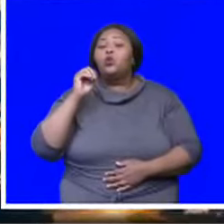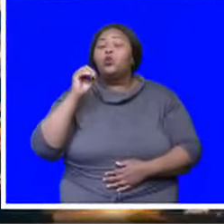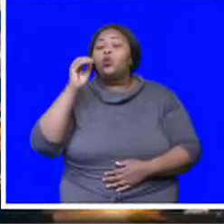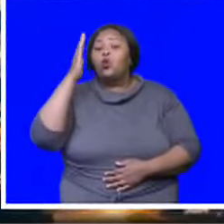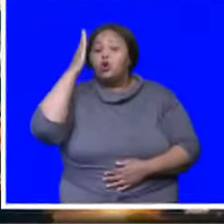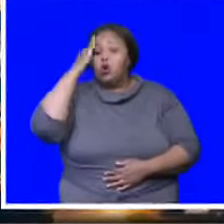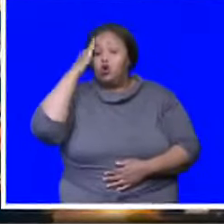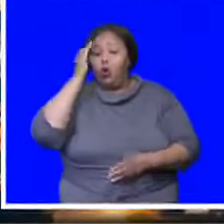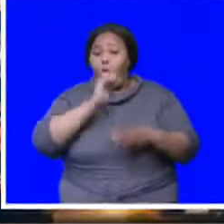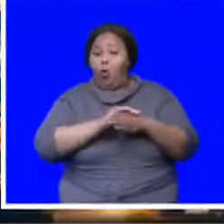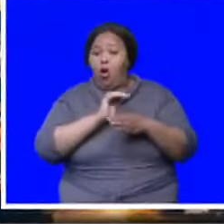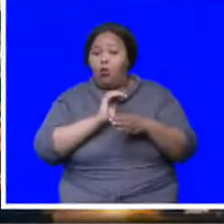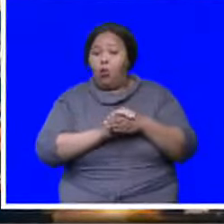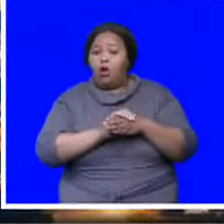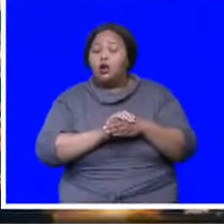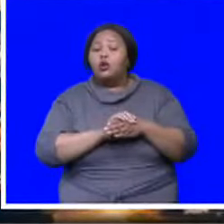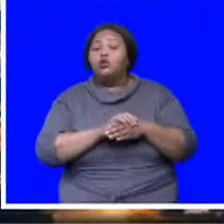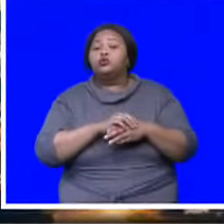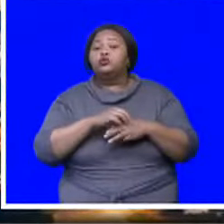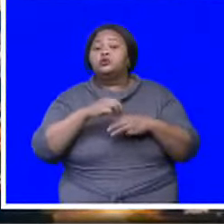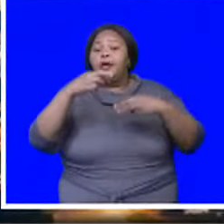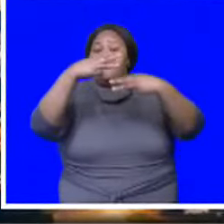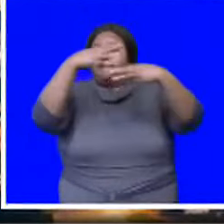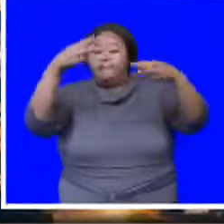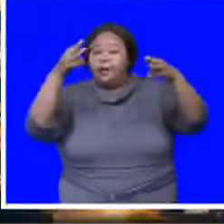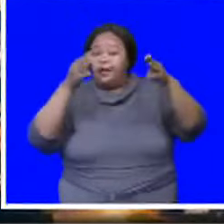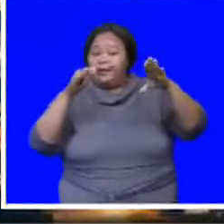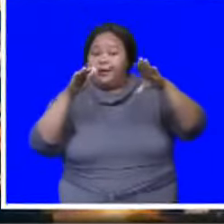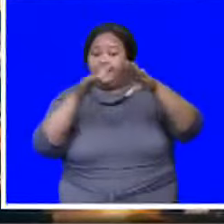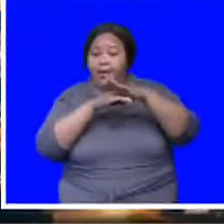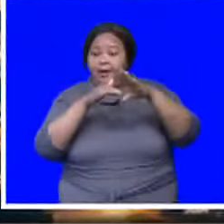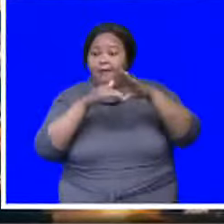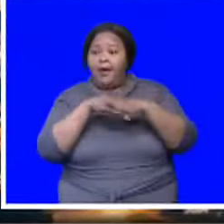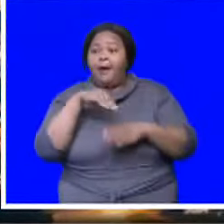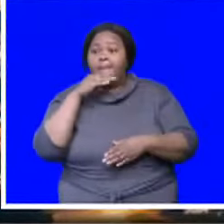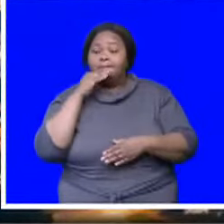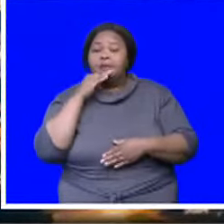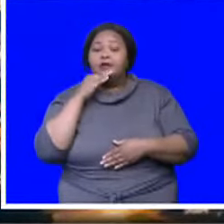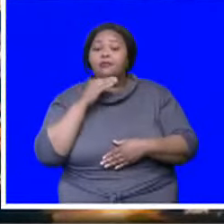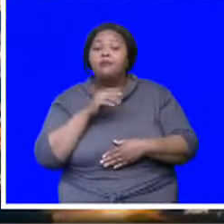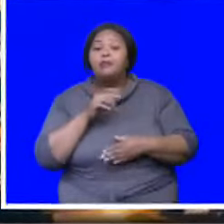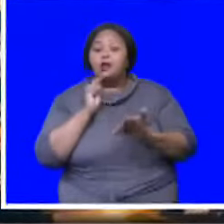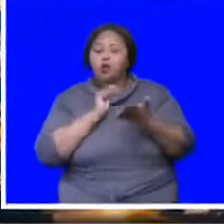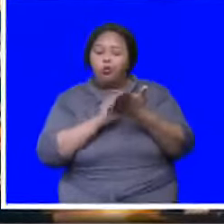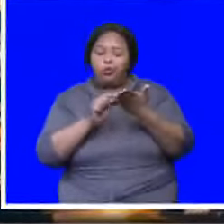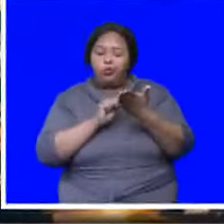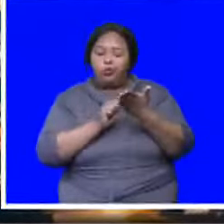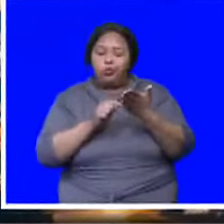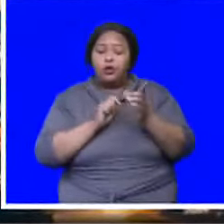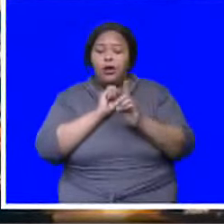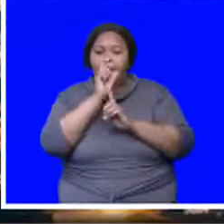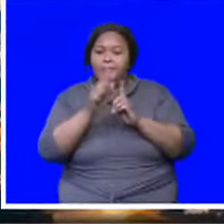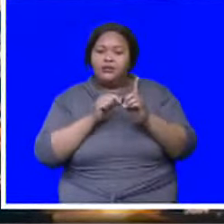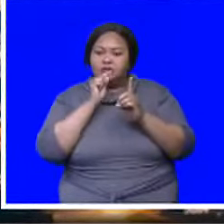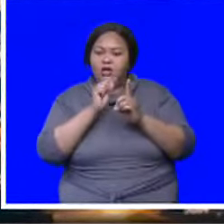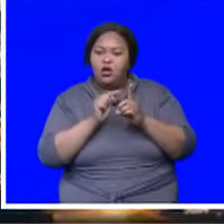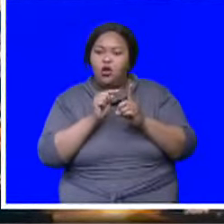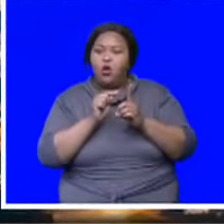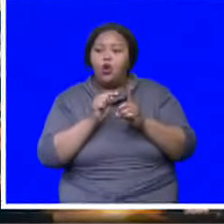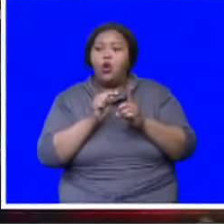August House. Now, the office of the Speaker is yet to count the number of sittings he has missed if they reached